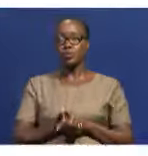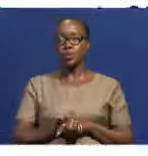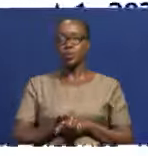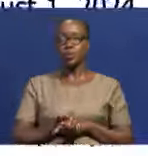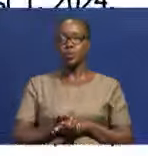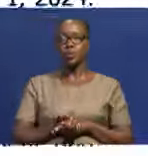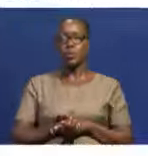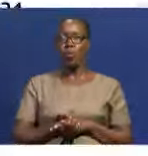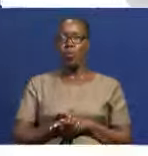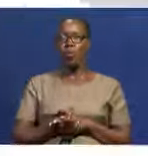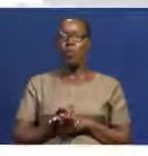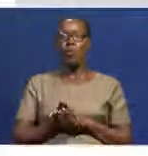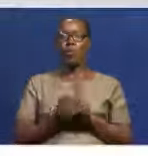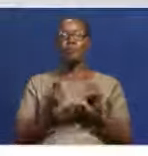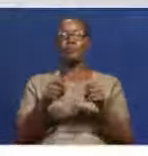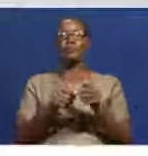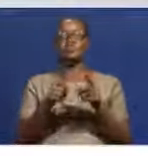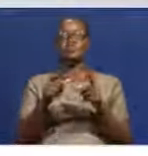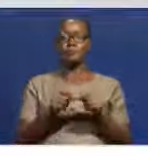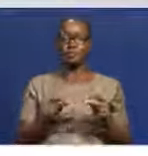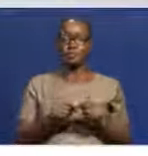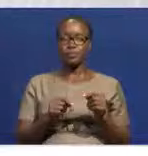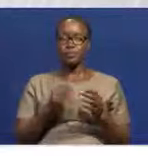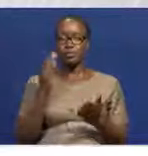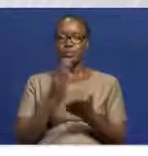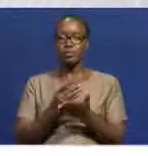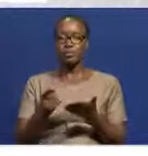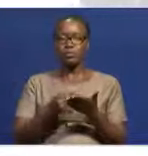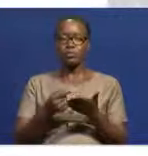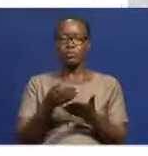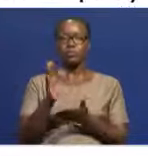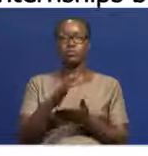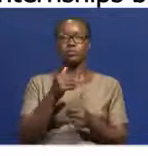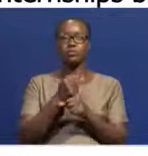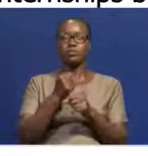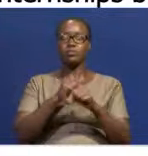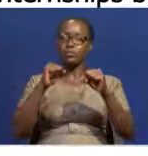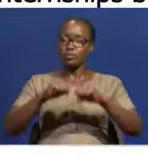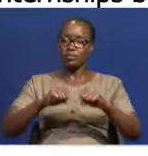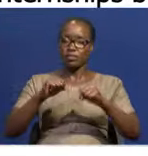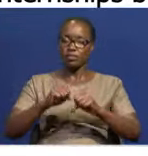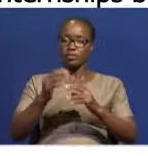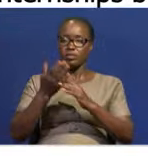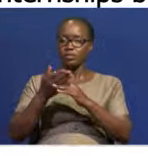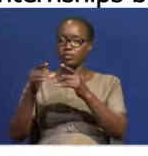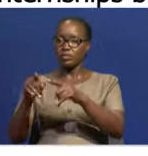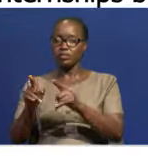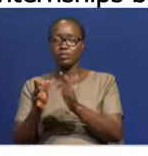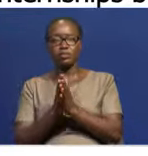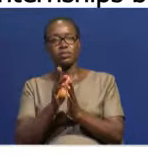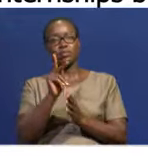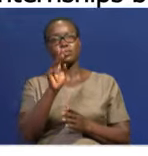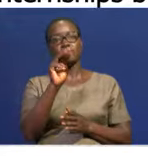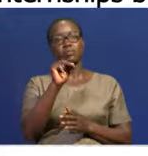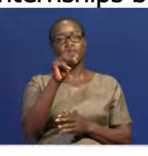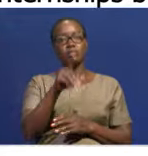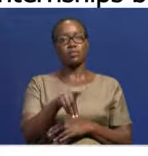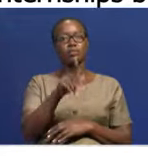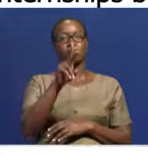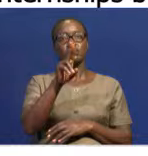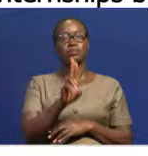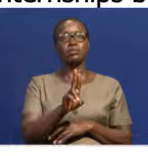In the press statement, the ministry confirmed the signing of a return-to-work agreement between itself and the Kenya Medical